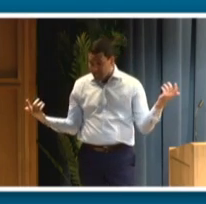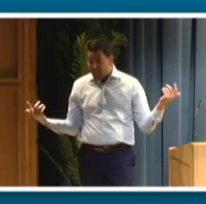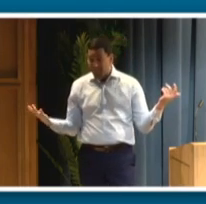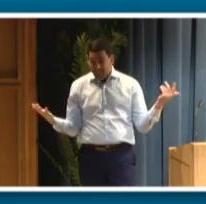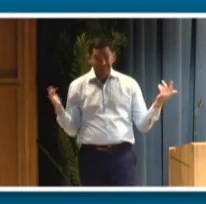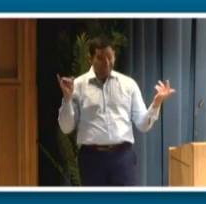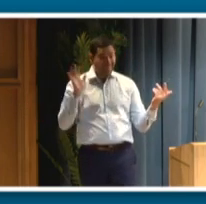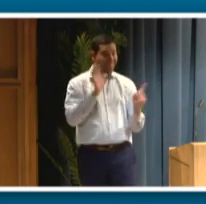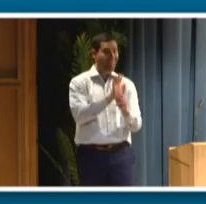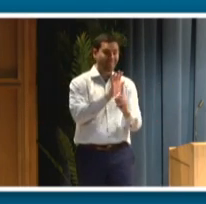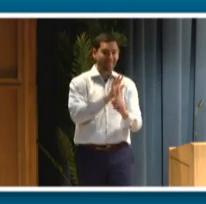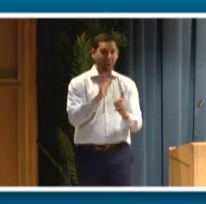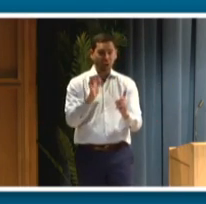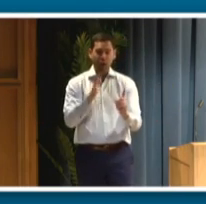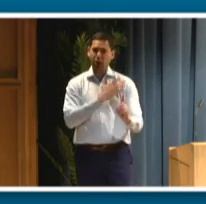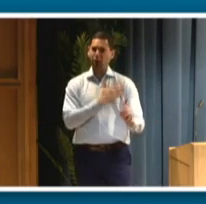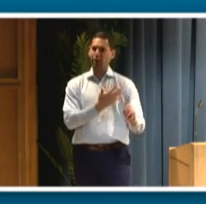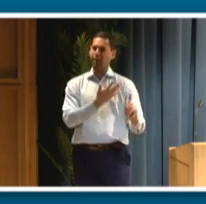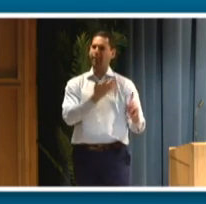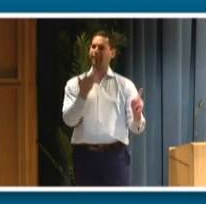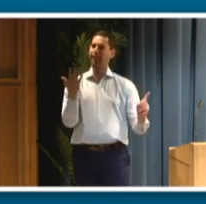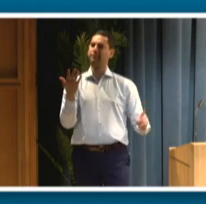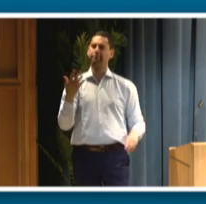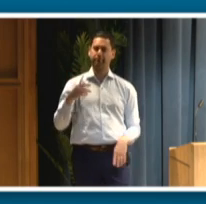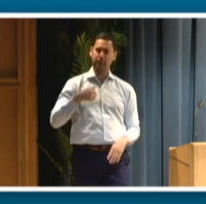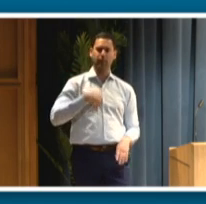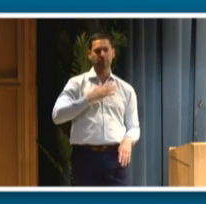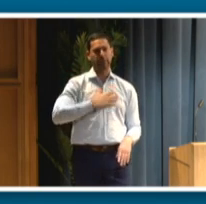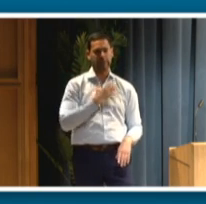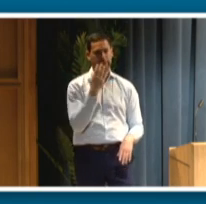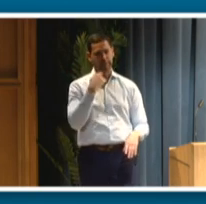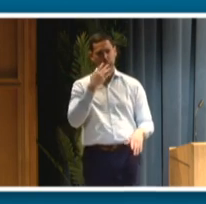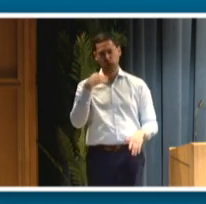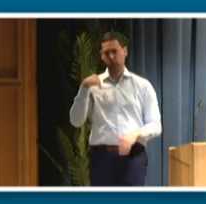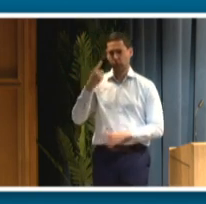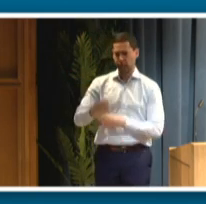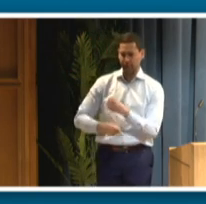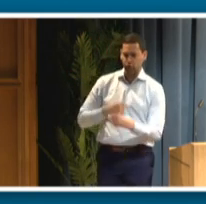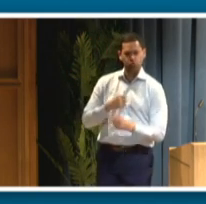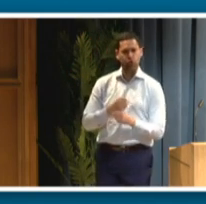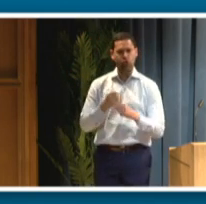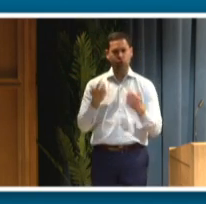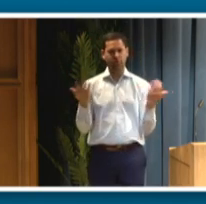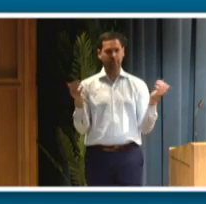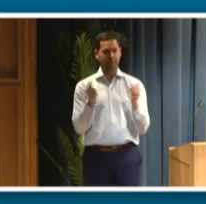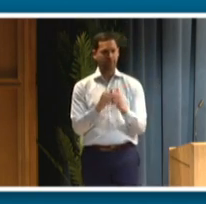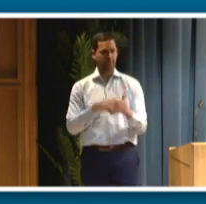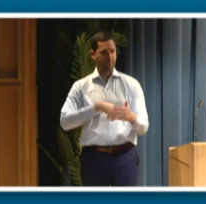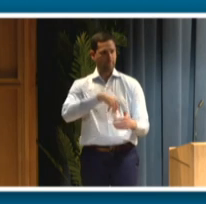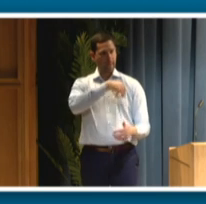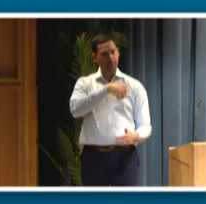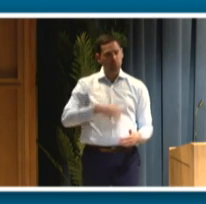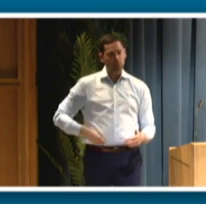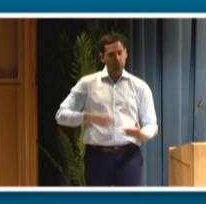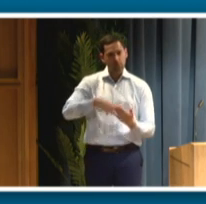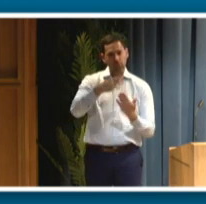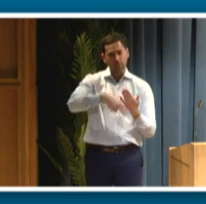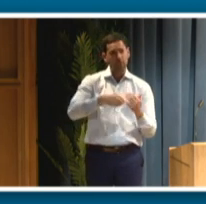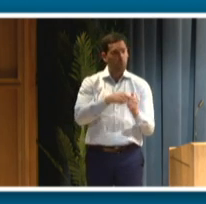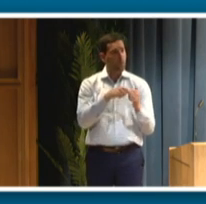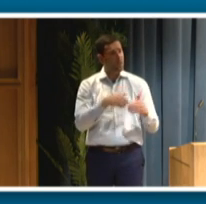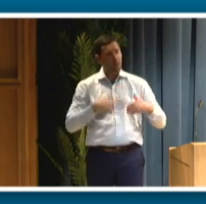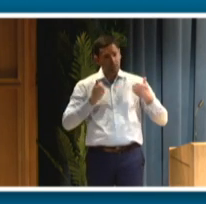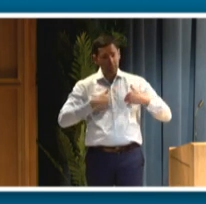pride. I think that is what I've experienced over the years with the ambassadorship and in general with young people. They're waiting